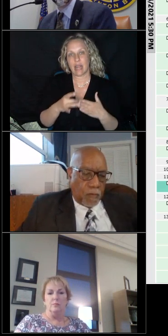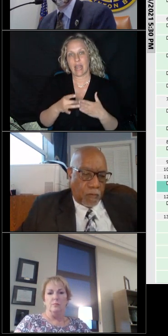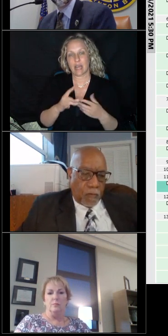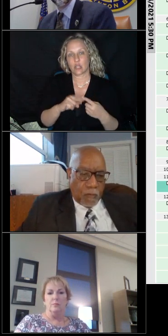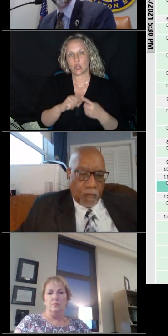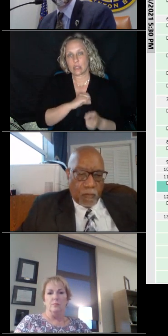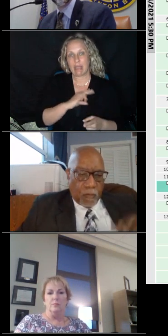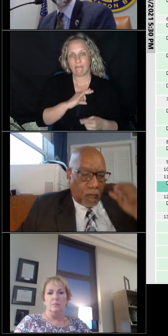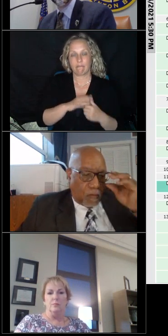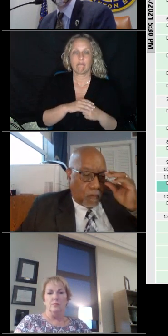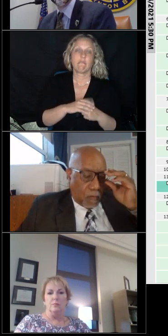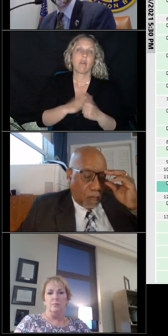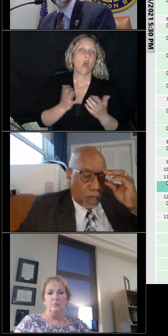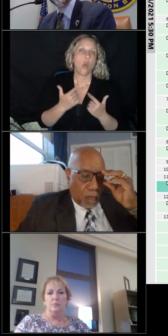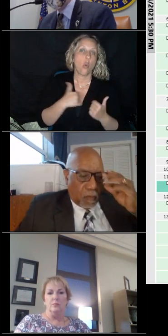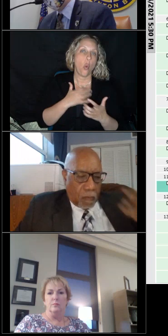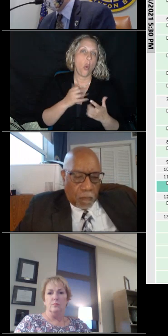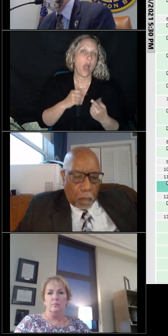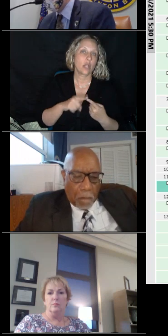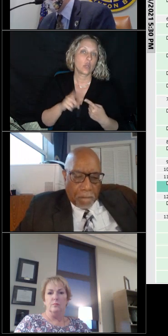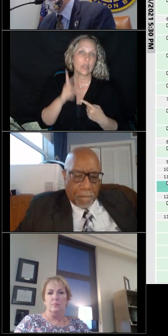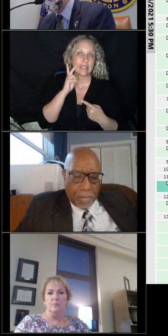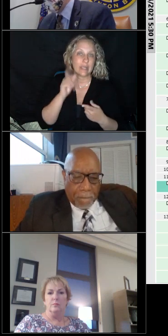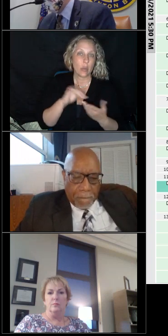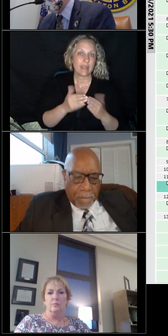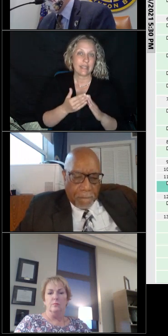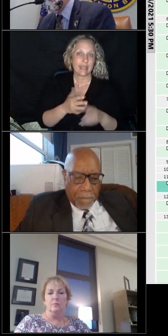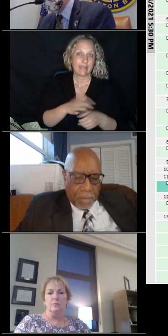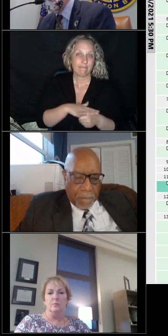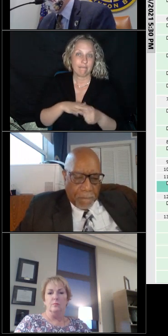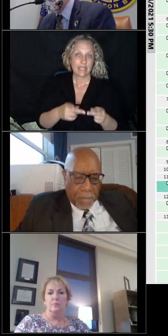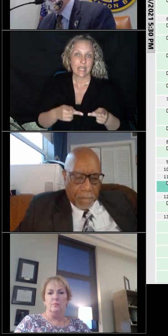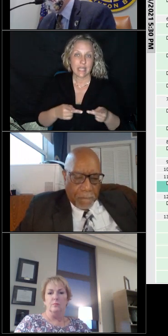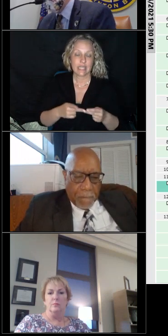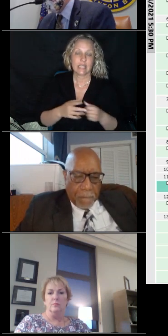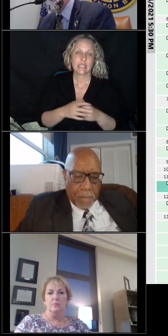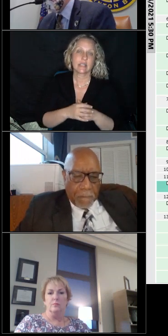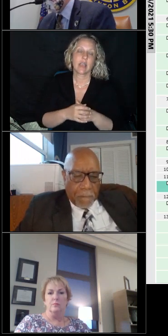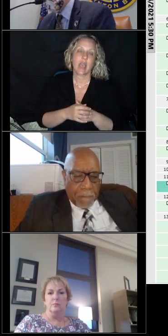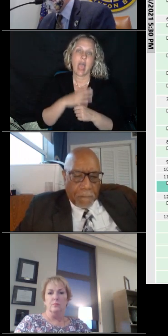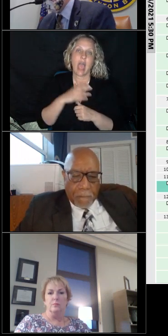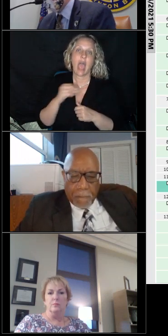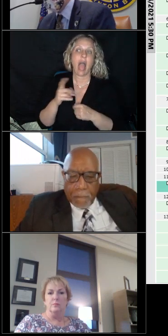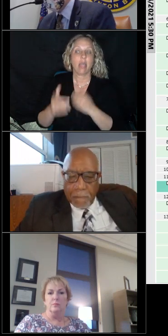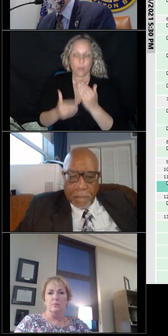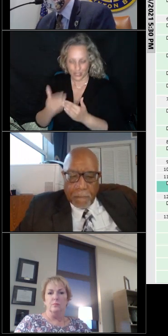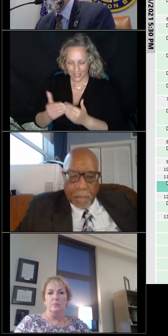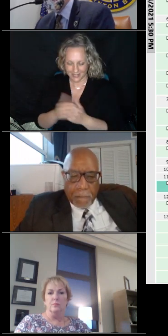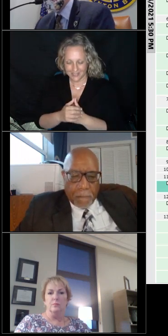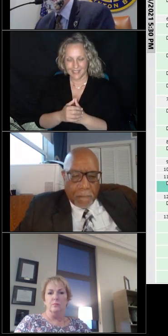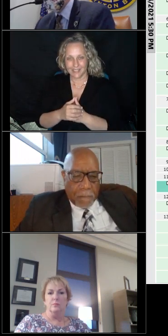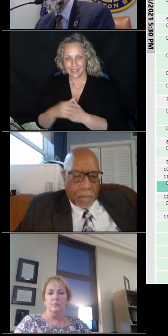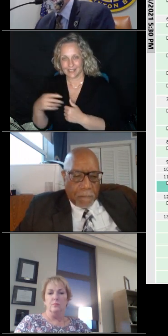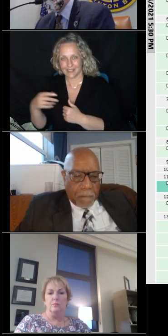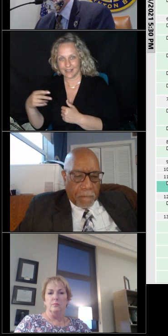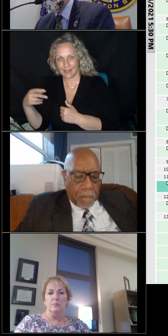staff of what we would want to see with the city facilities. And the process. And the